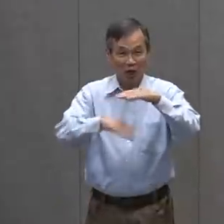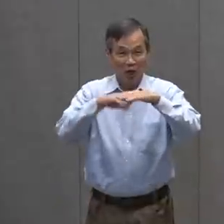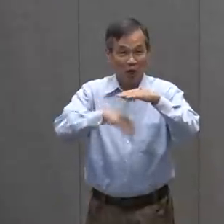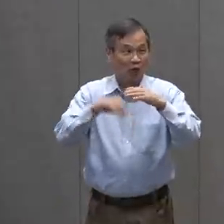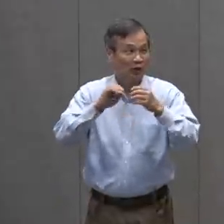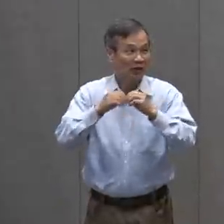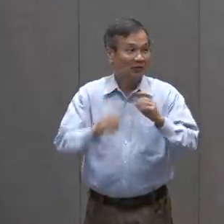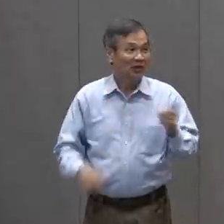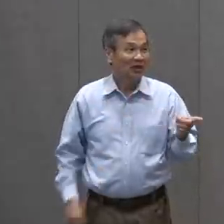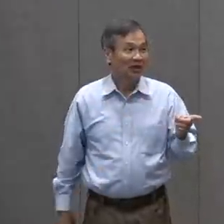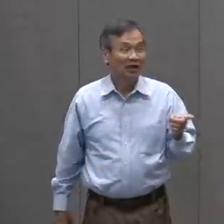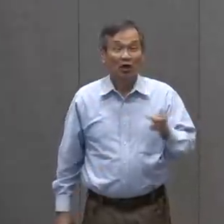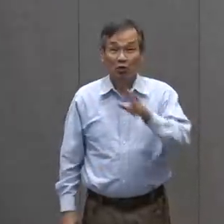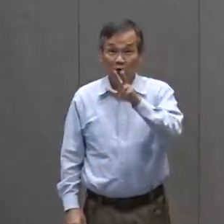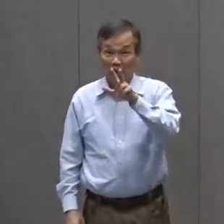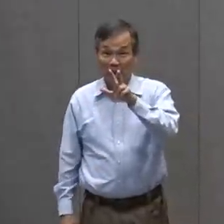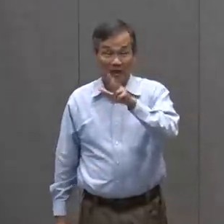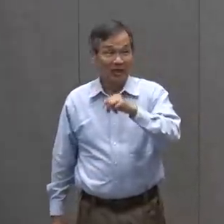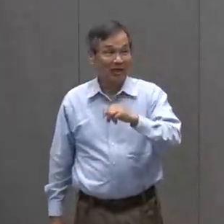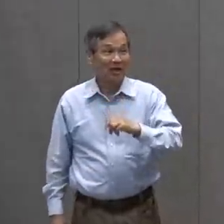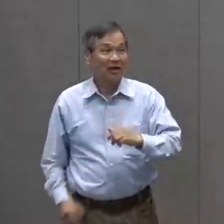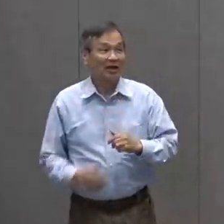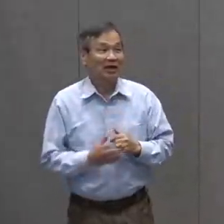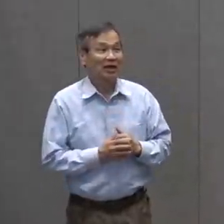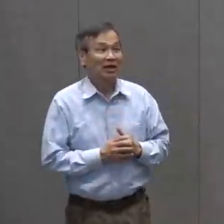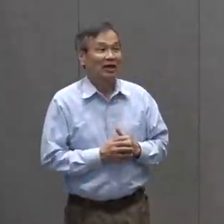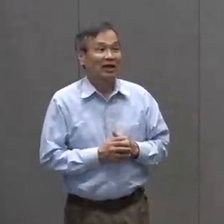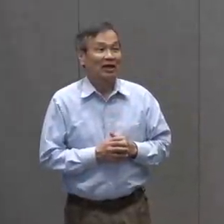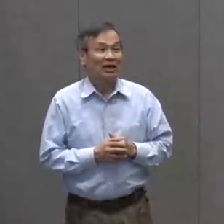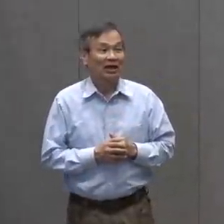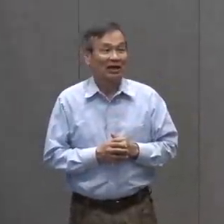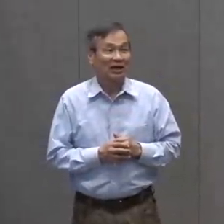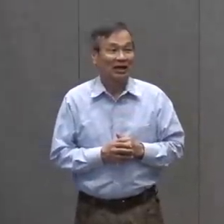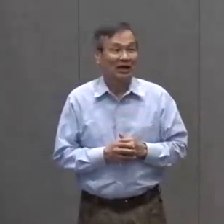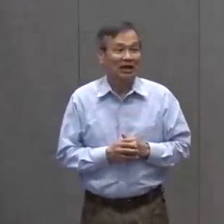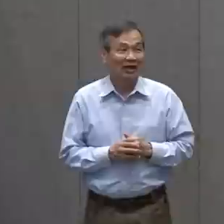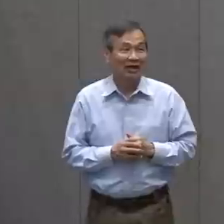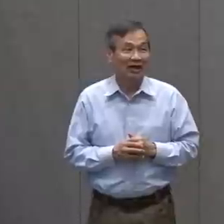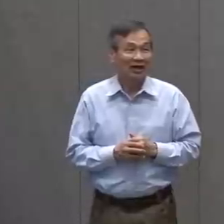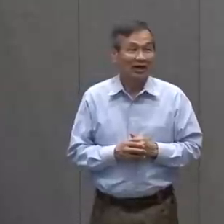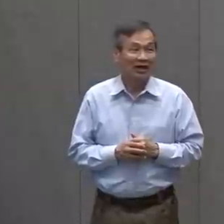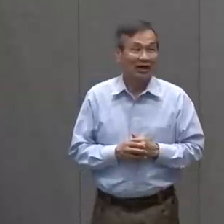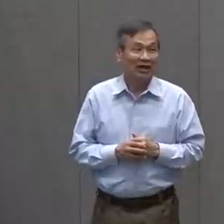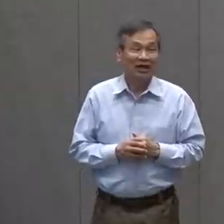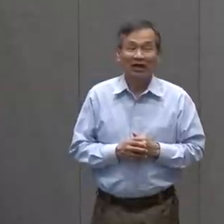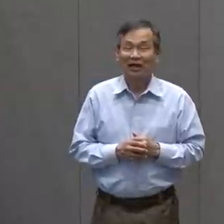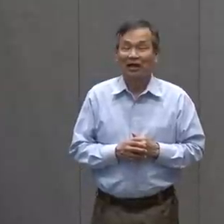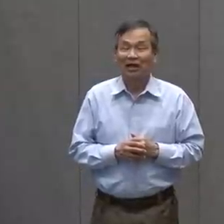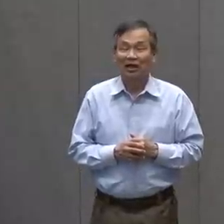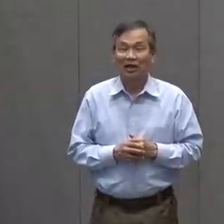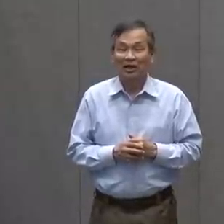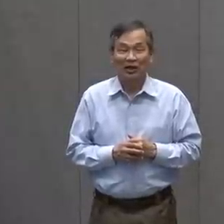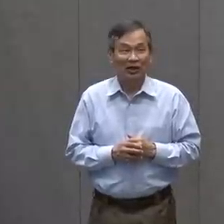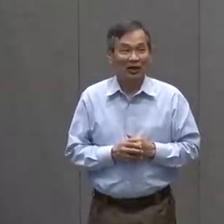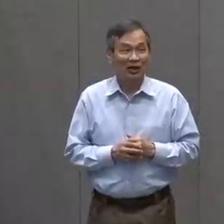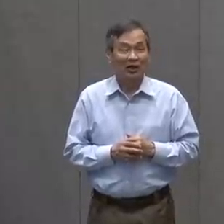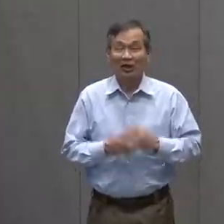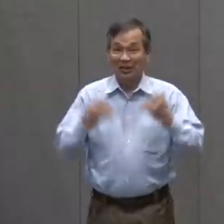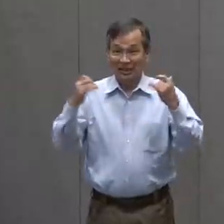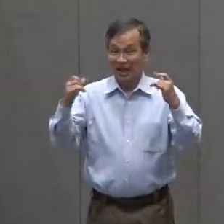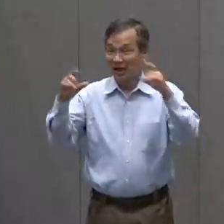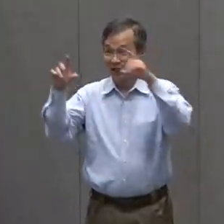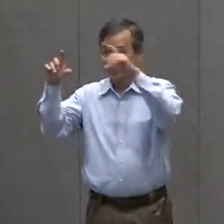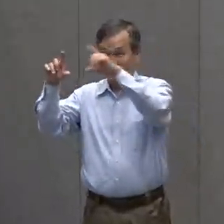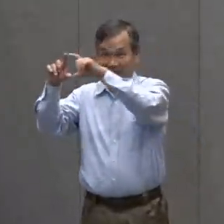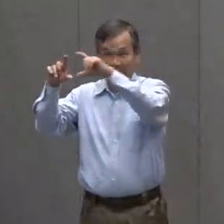number. 3. Okay, so I'm going to put a 3 here. Ooh, we may be very close. All right, the next step